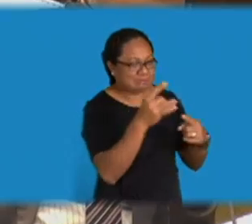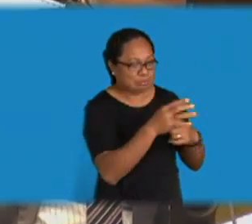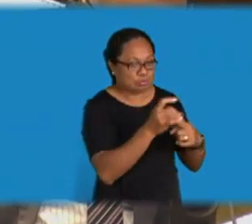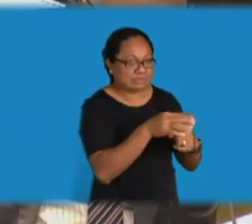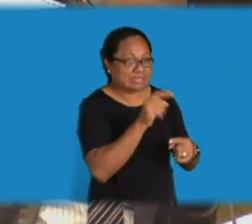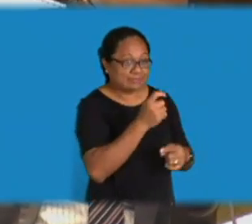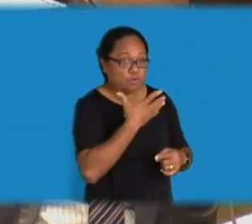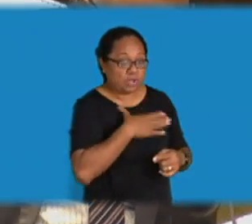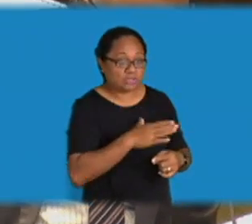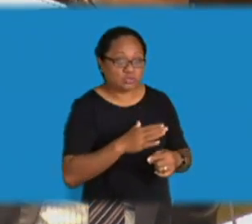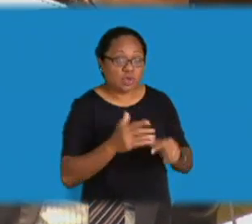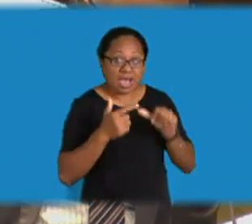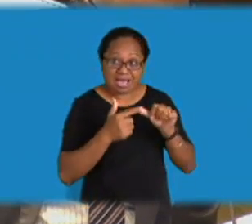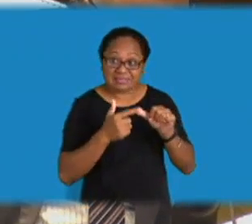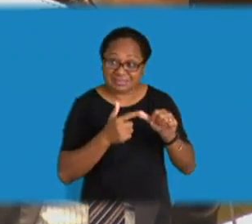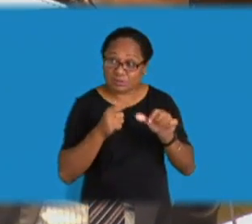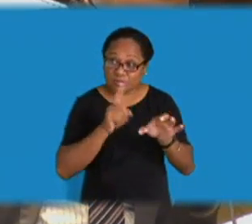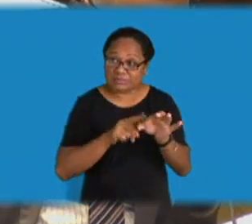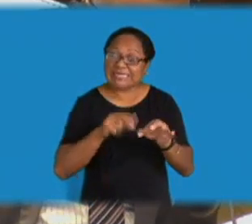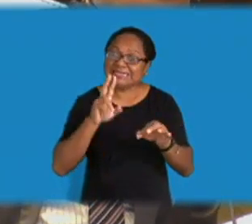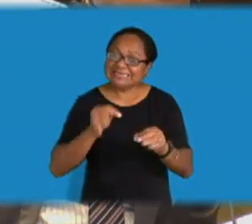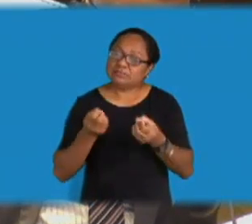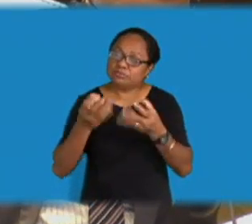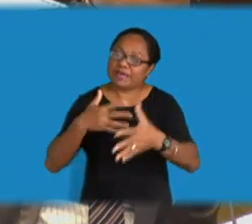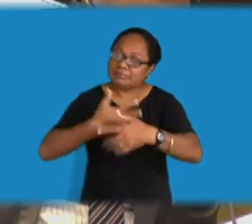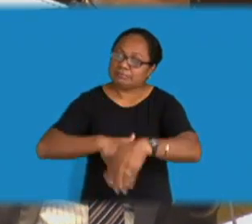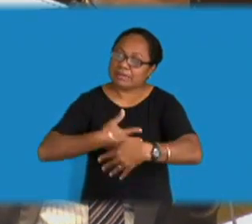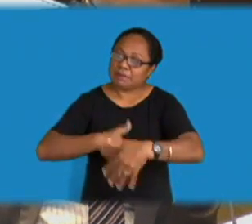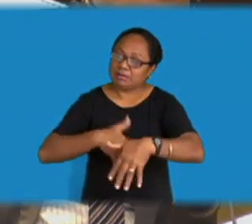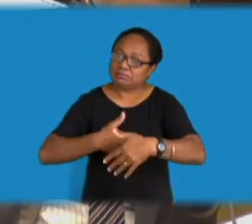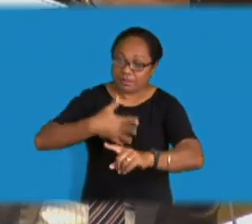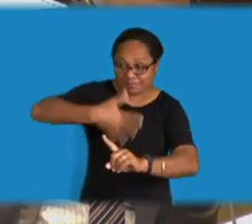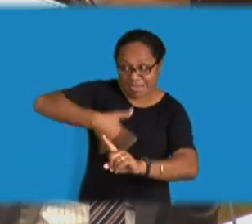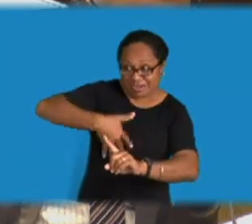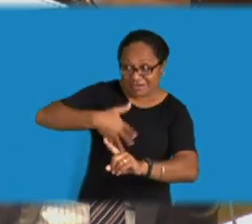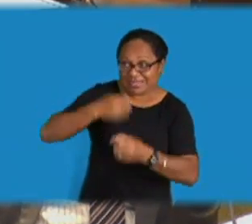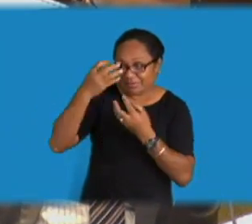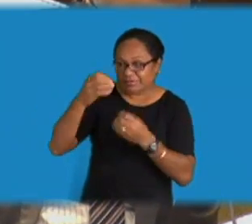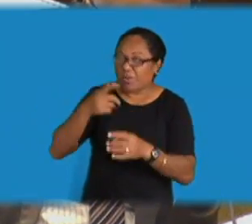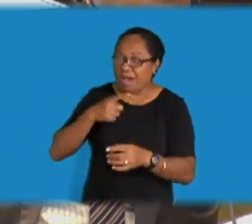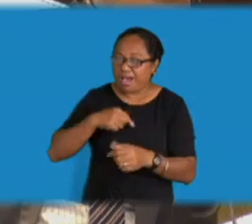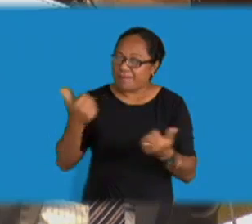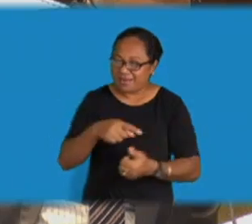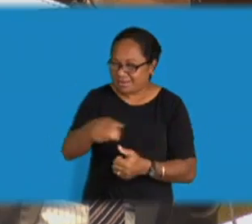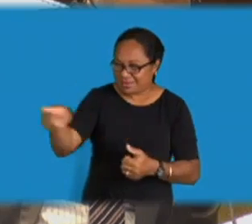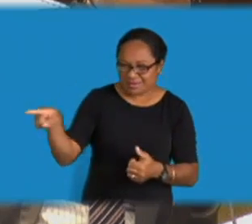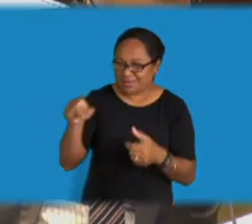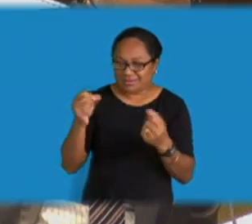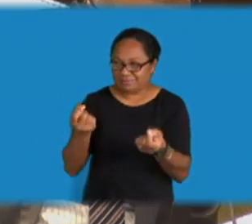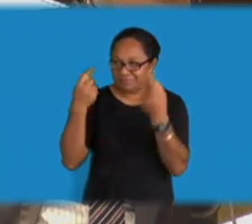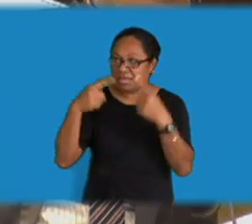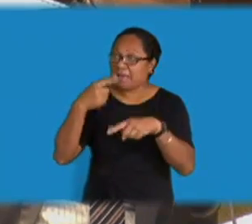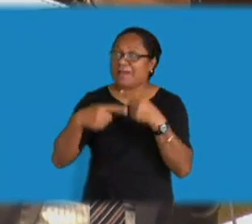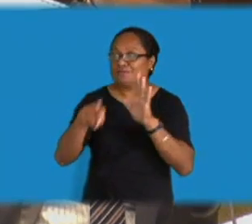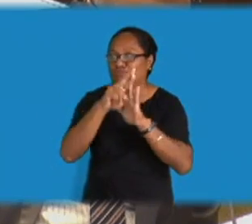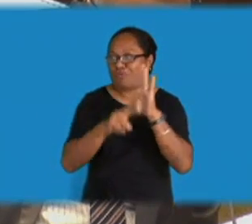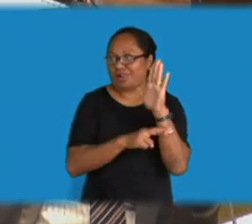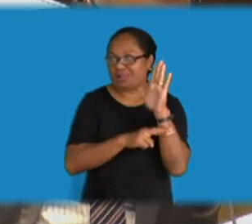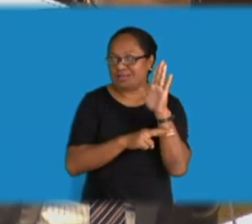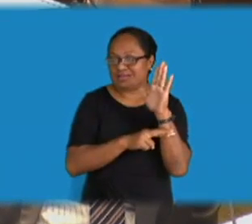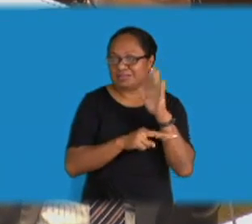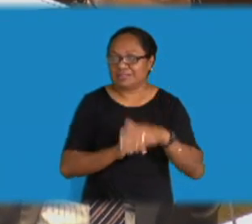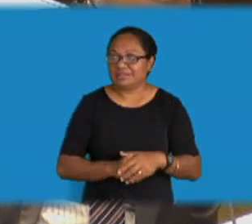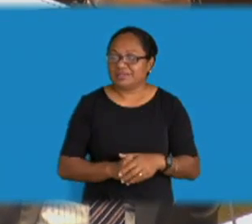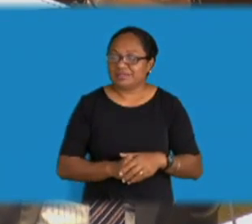this question to provide the background information relating to this because many of the members would not be familiar with this particular regulation. Madam